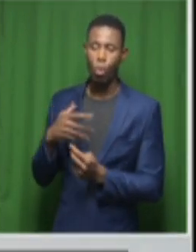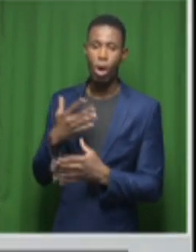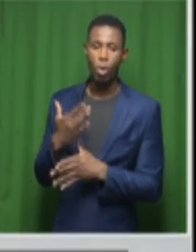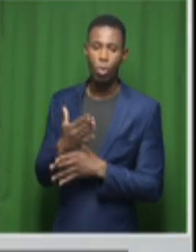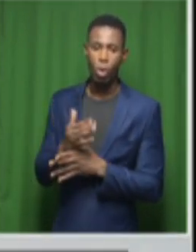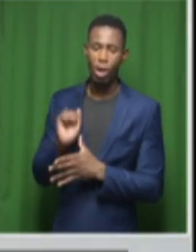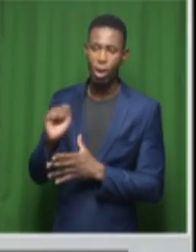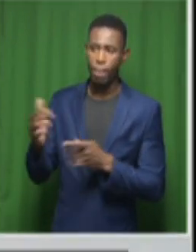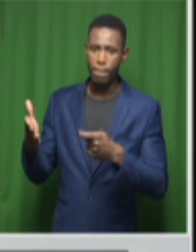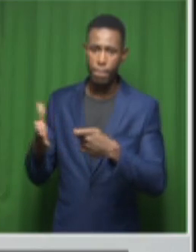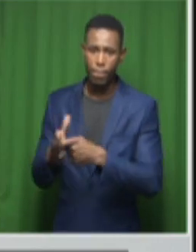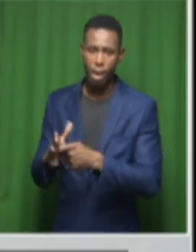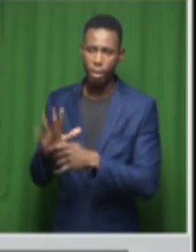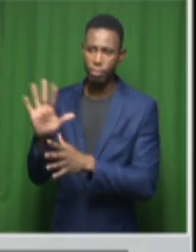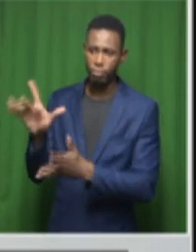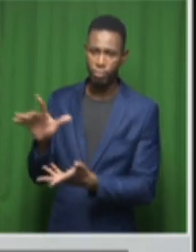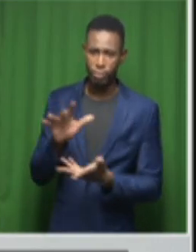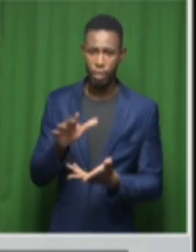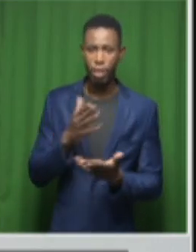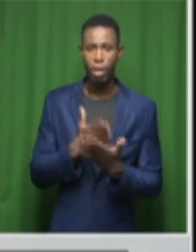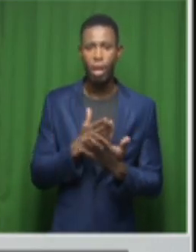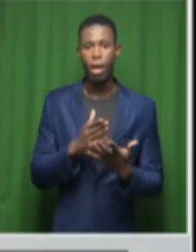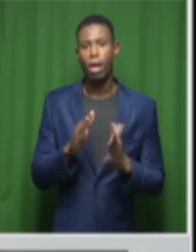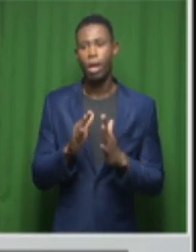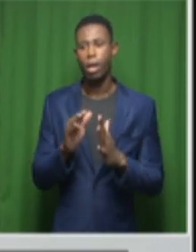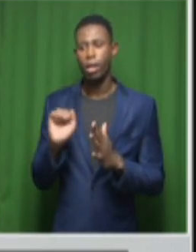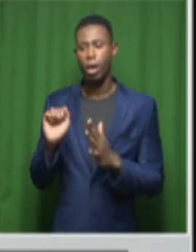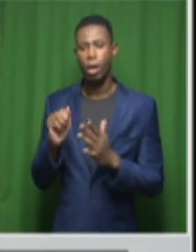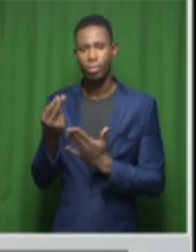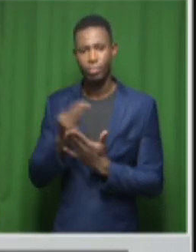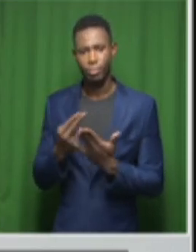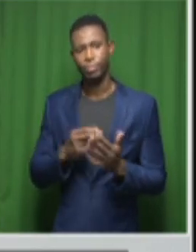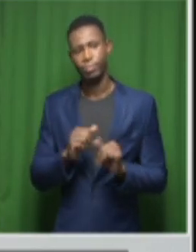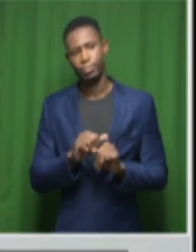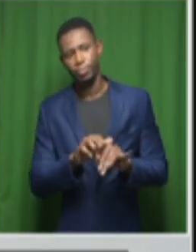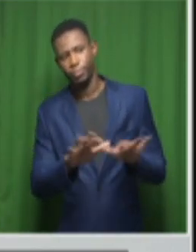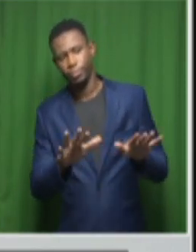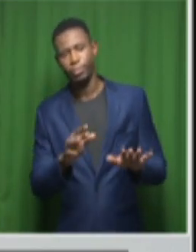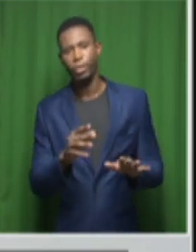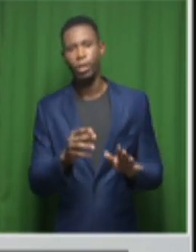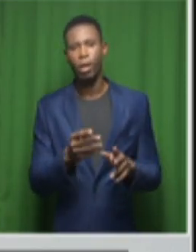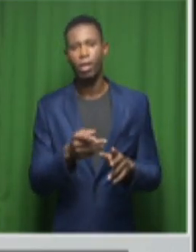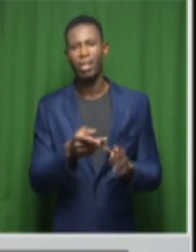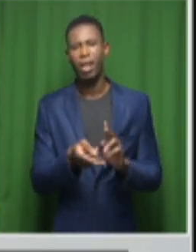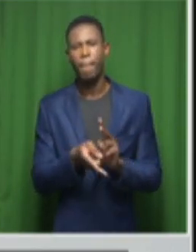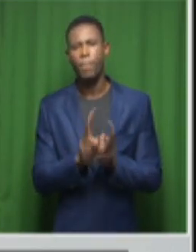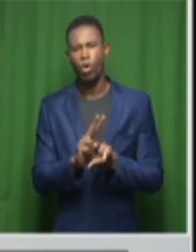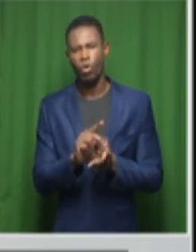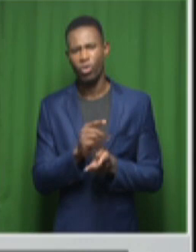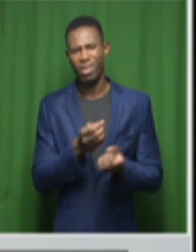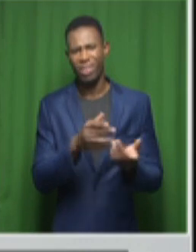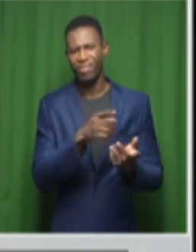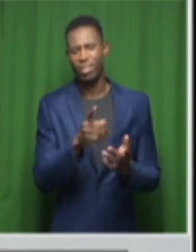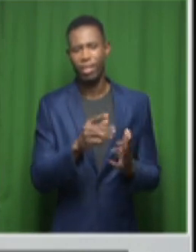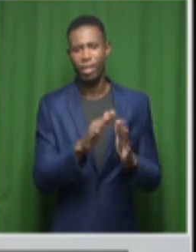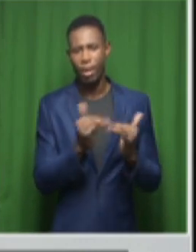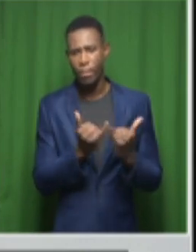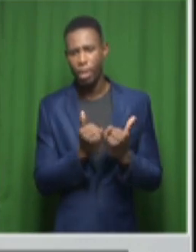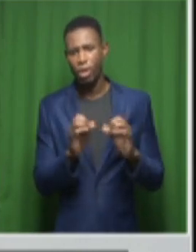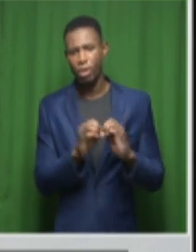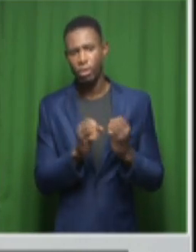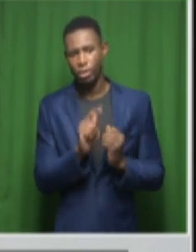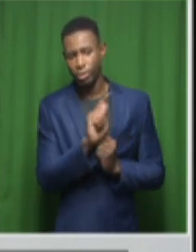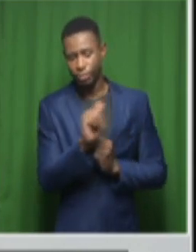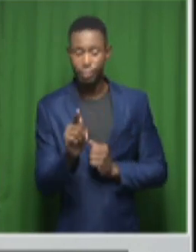artworks to government departments, private companies, organizations, and individuals. Around the world, there are other art